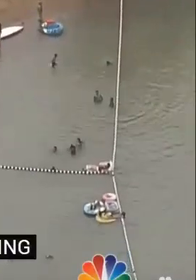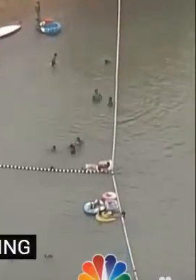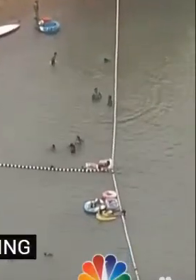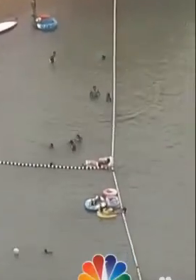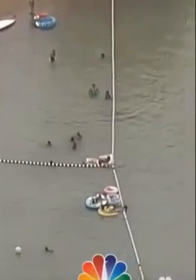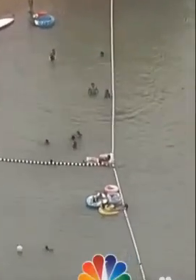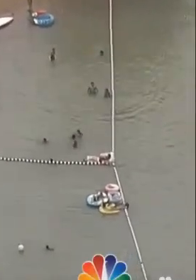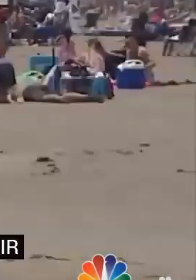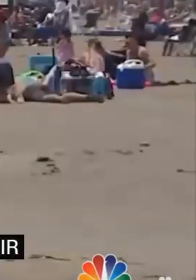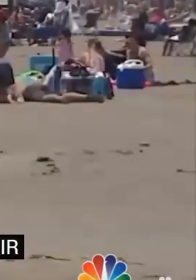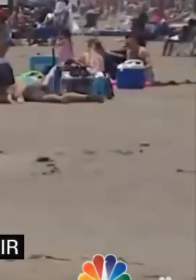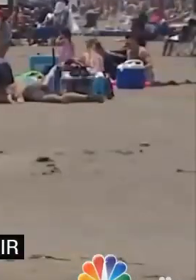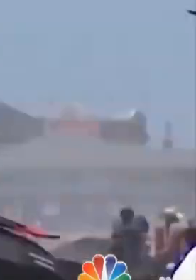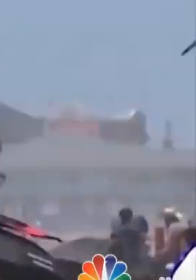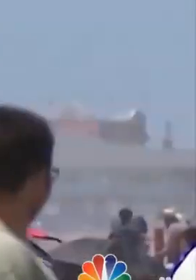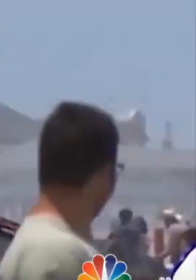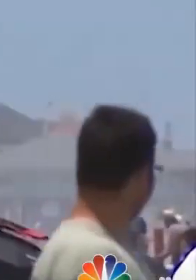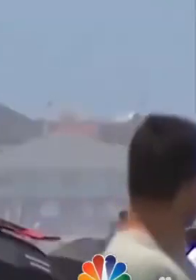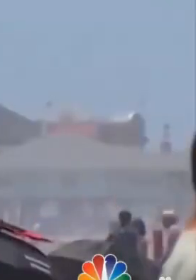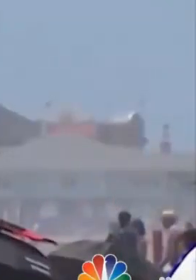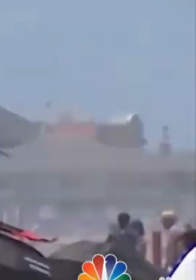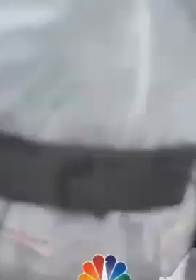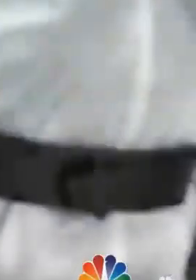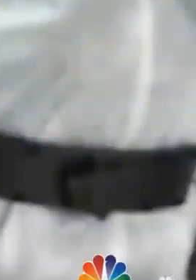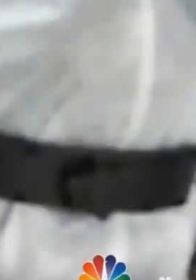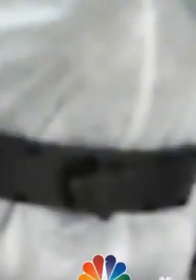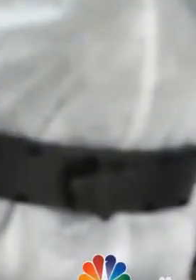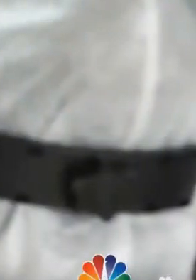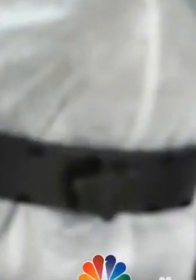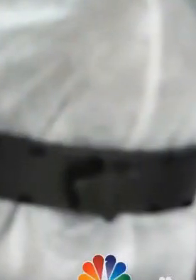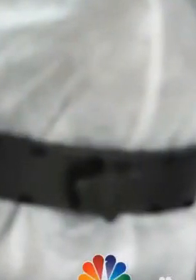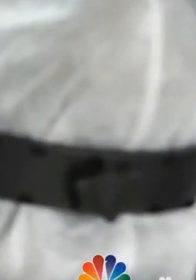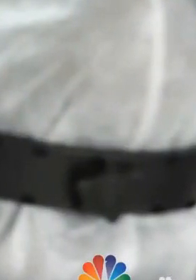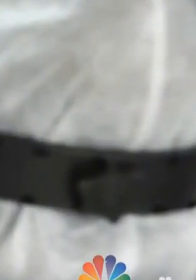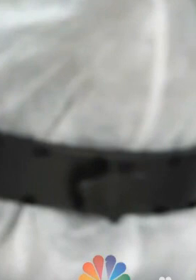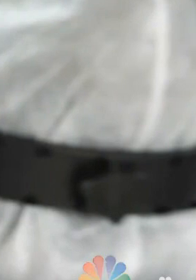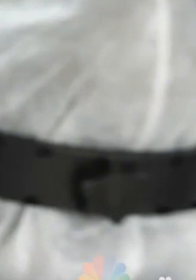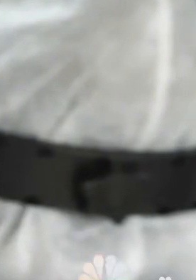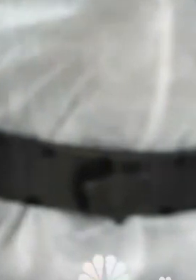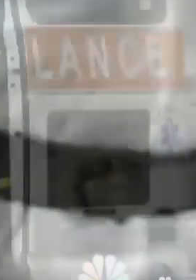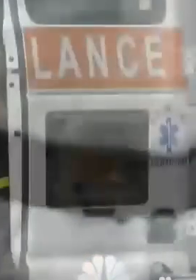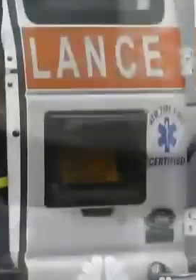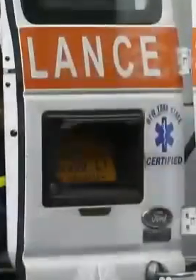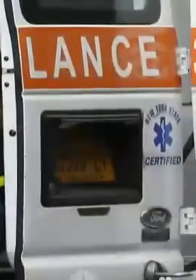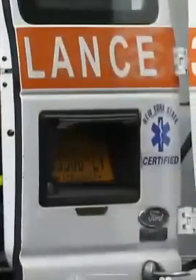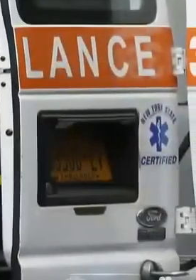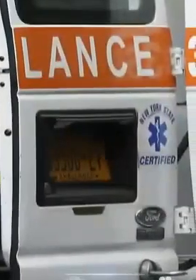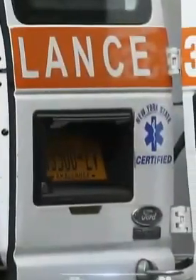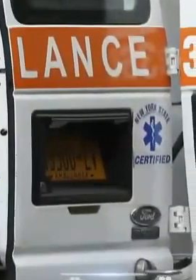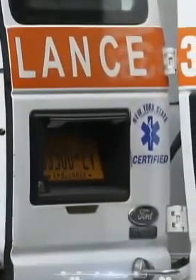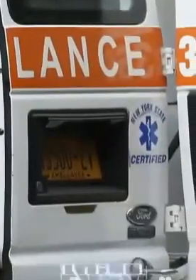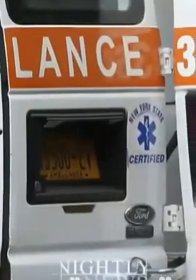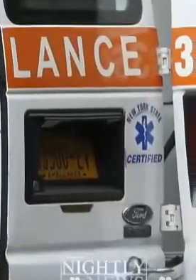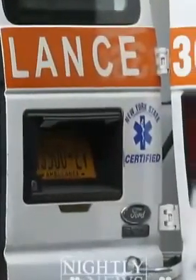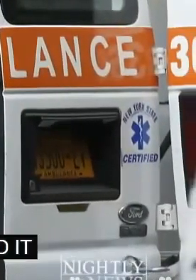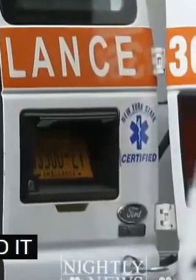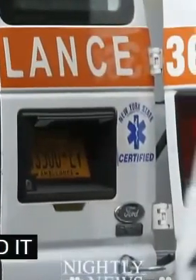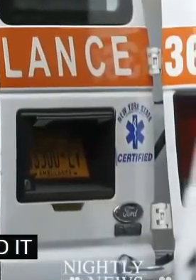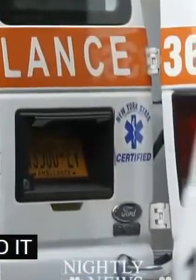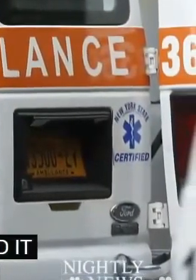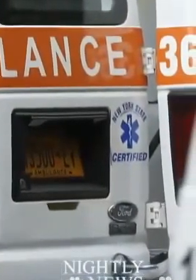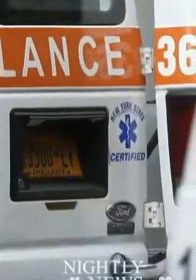plans. With most 4th of July firework displays canceled, it's the number of coronavirus cases that's exploding, with fears